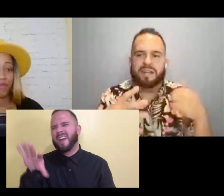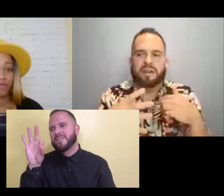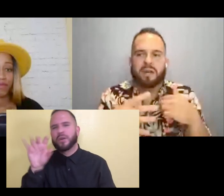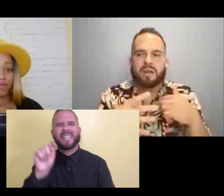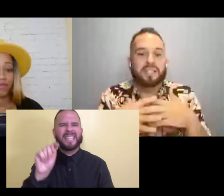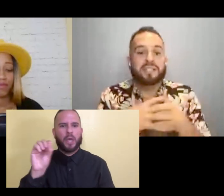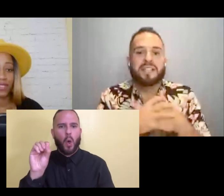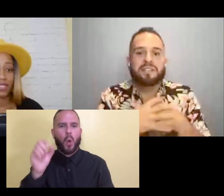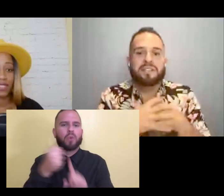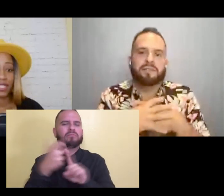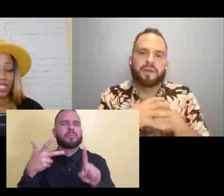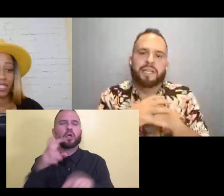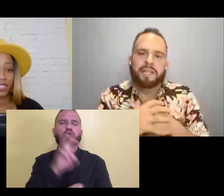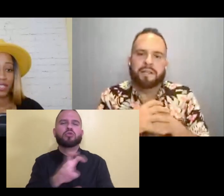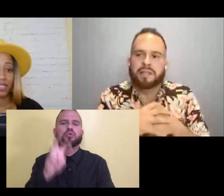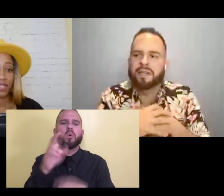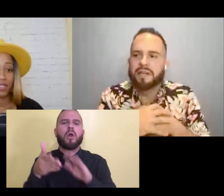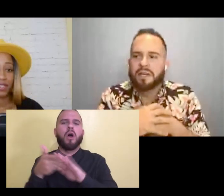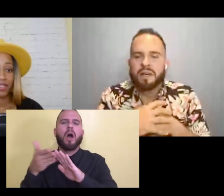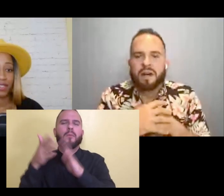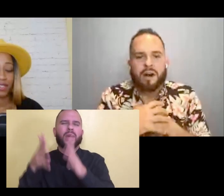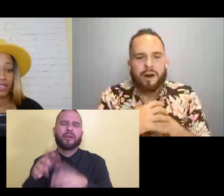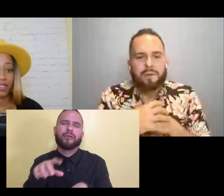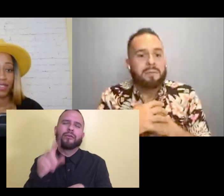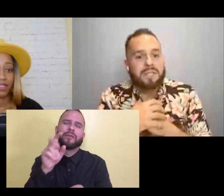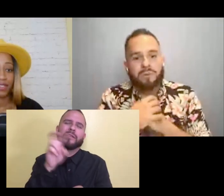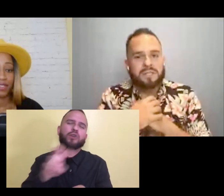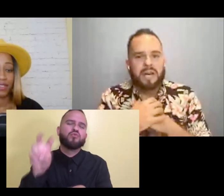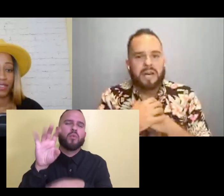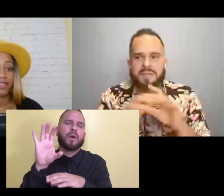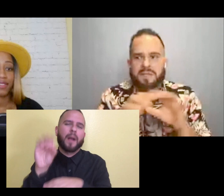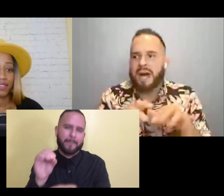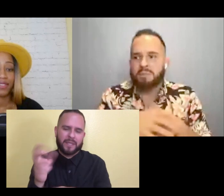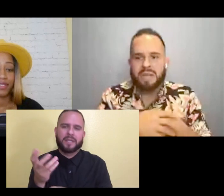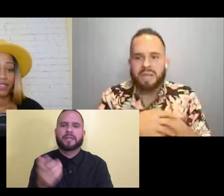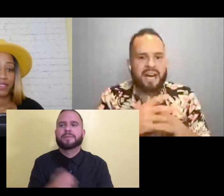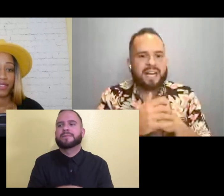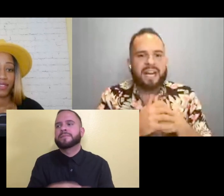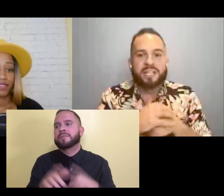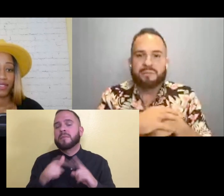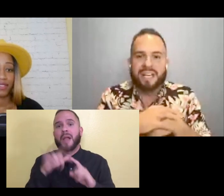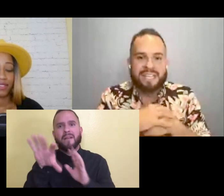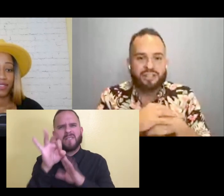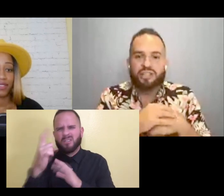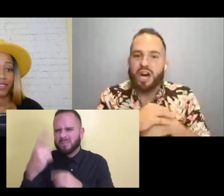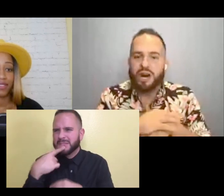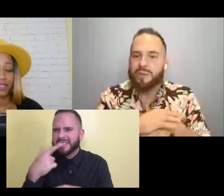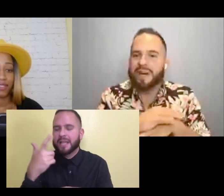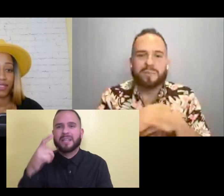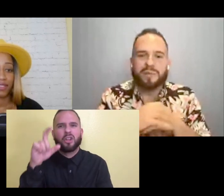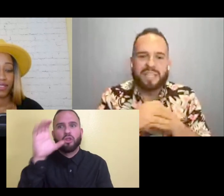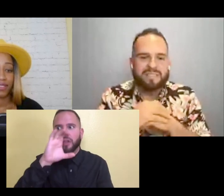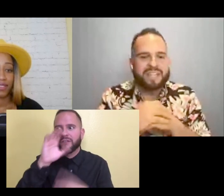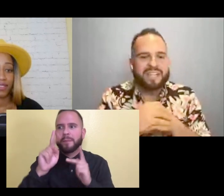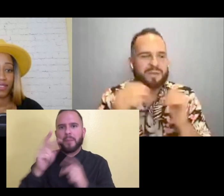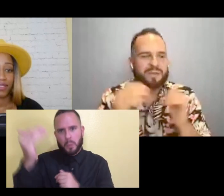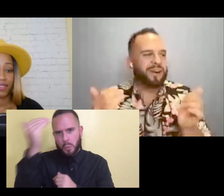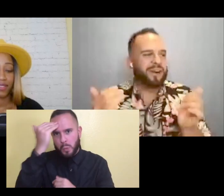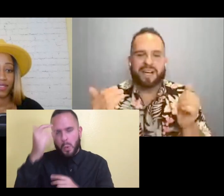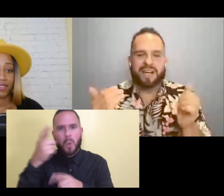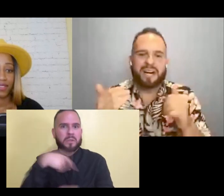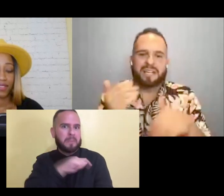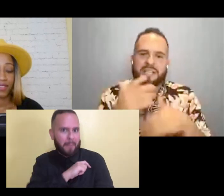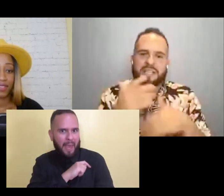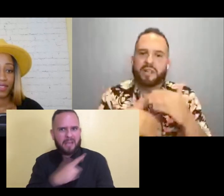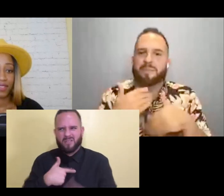and I was like, okay, well, I just lived here for a year. Let me see what's up. So I applied. I ended up getting the job. I couldn't believe it. I was like,